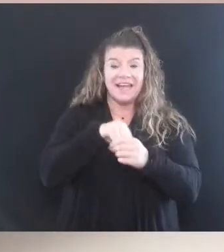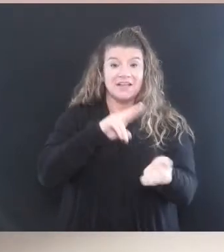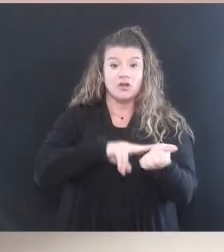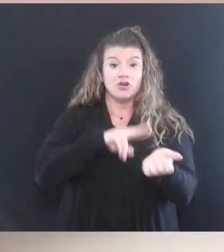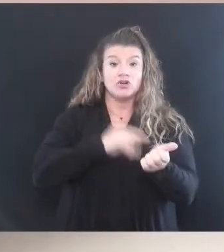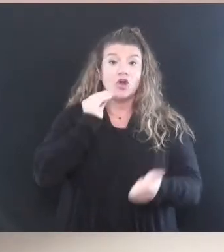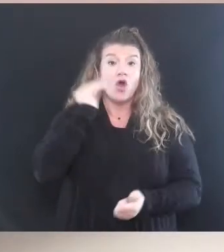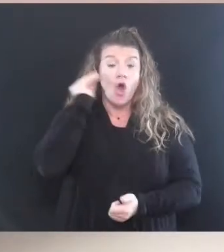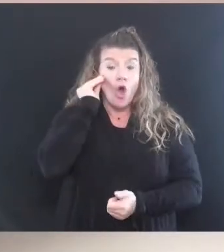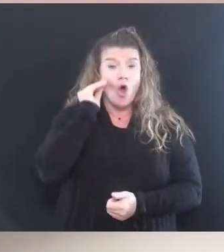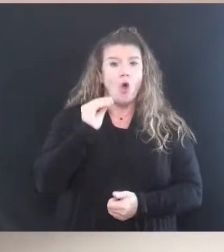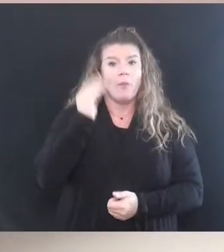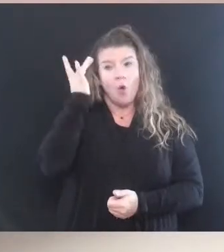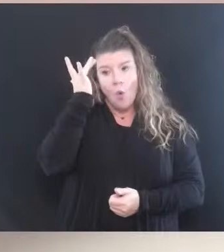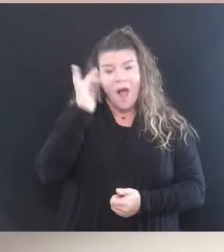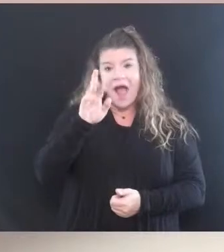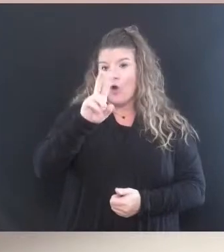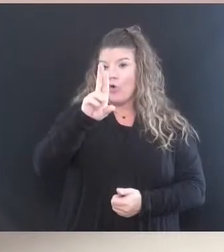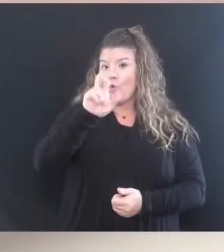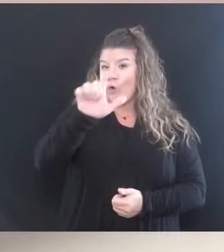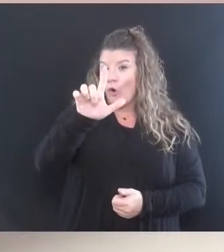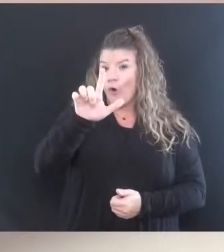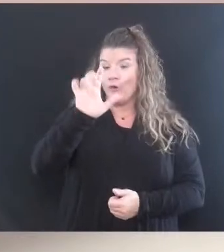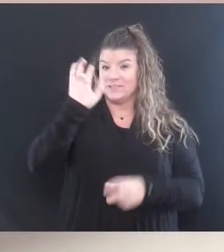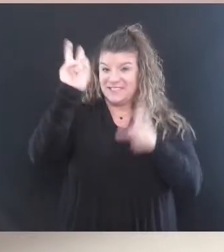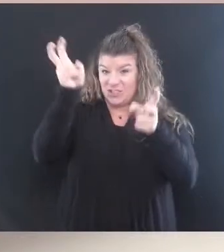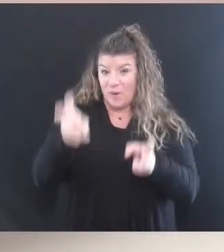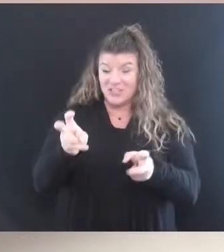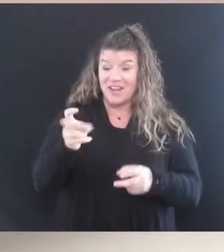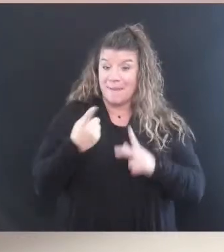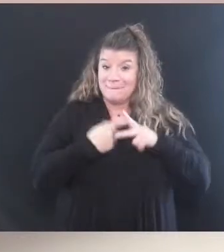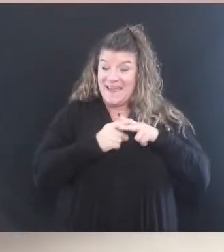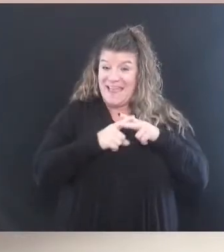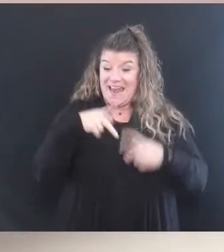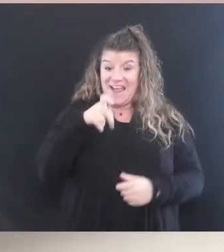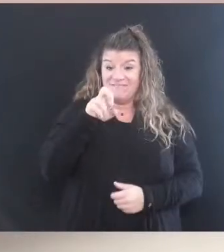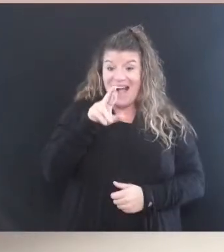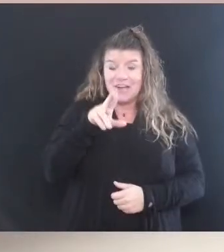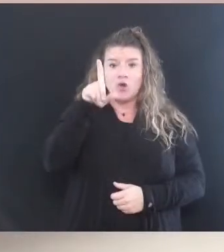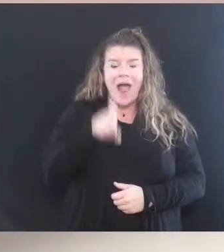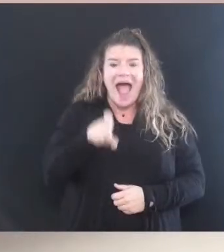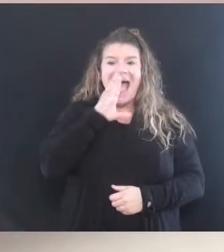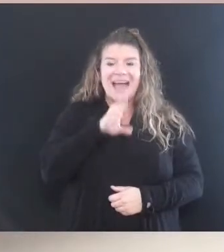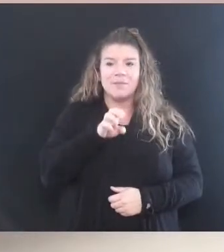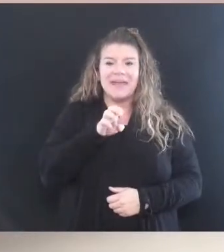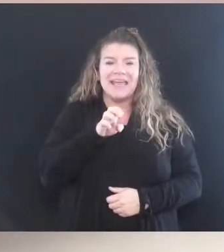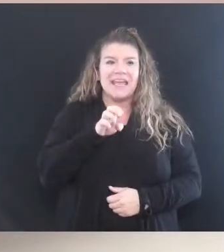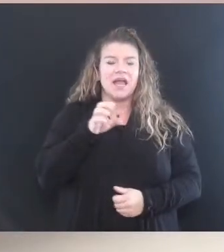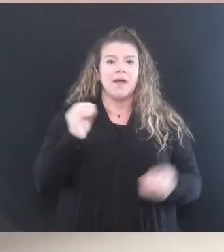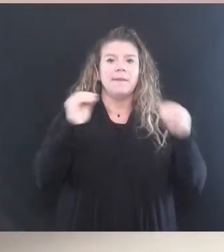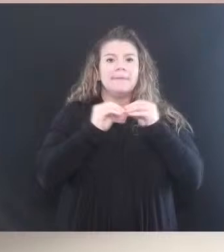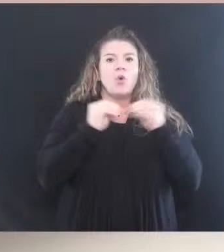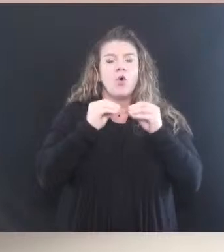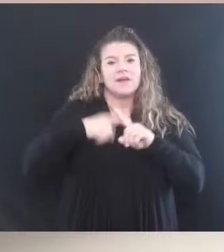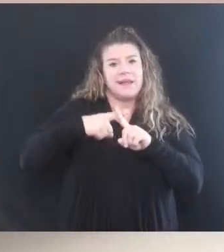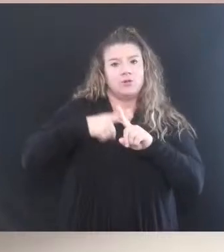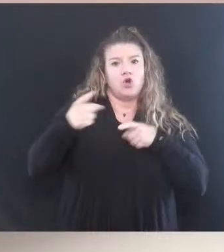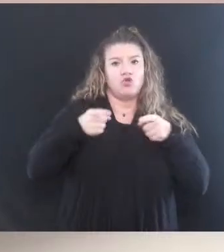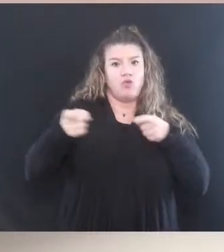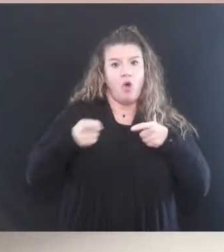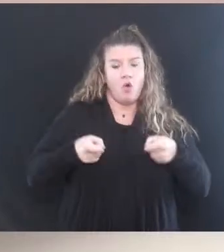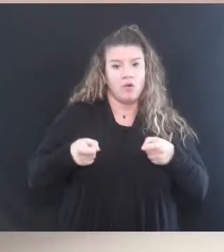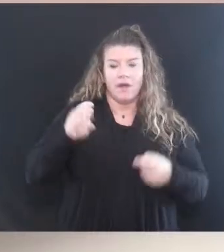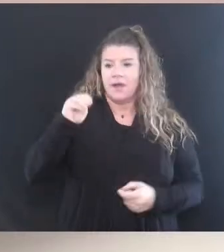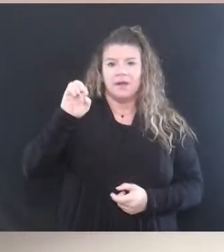of the rural nature. And if you remember in the beginning, the Pfizer had to be under a much different temperature control than